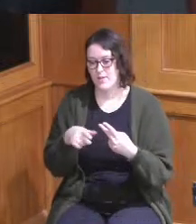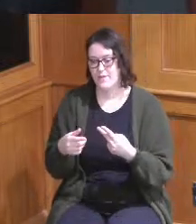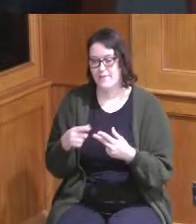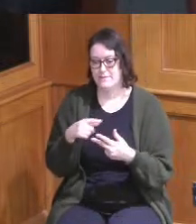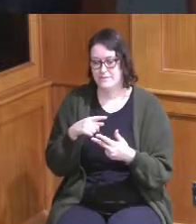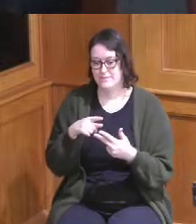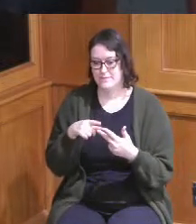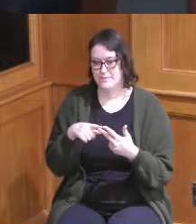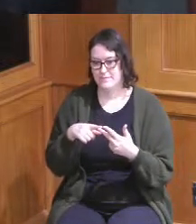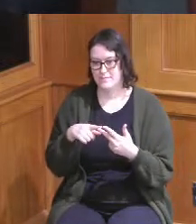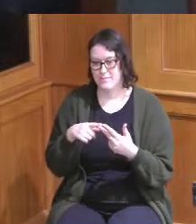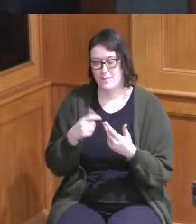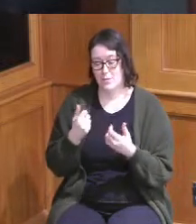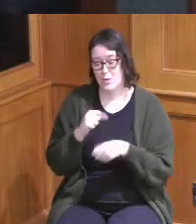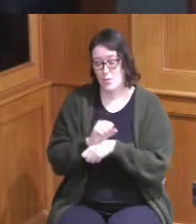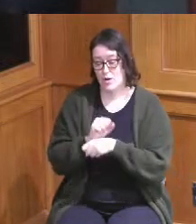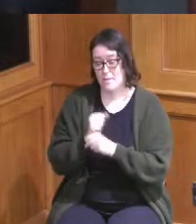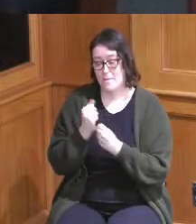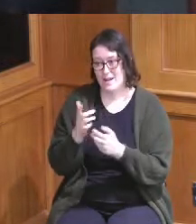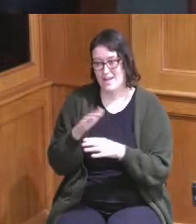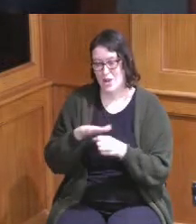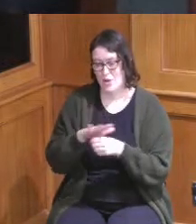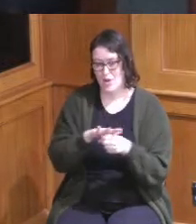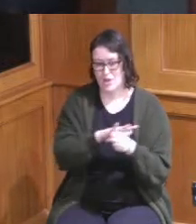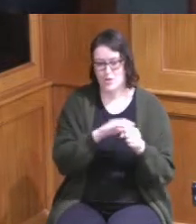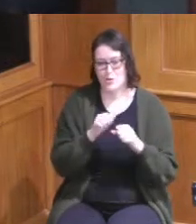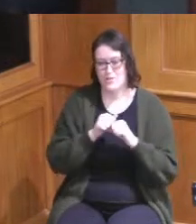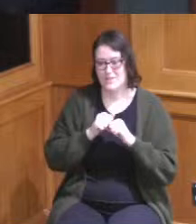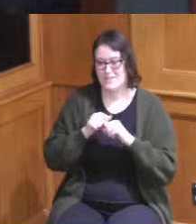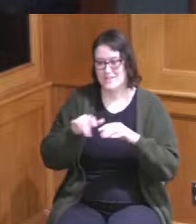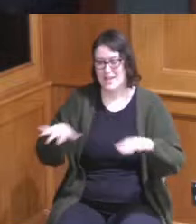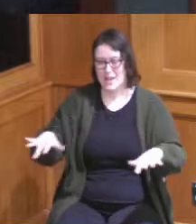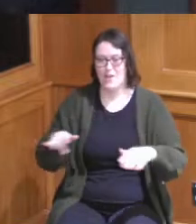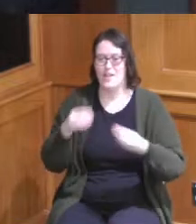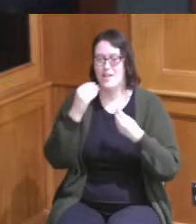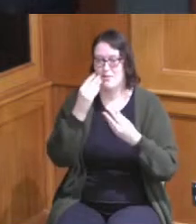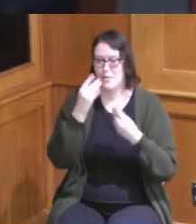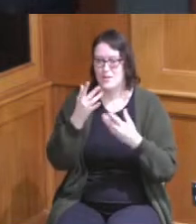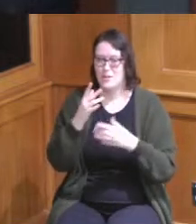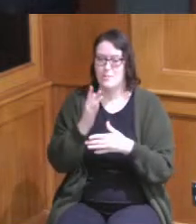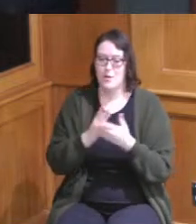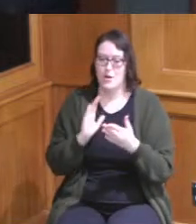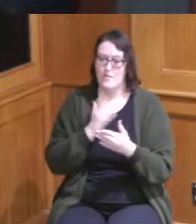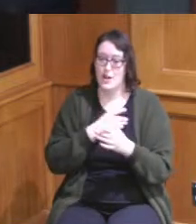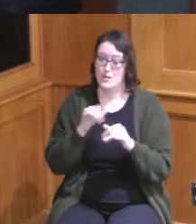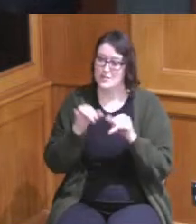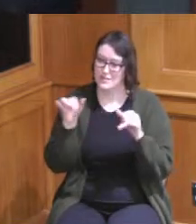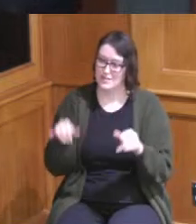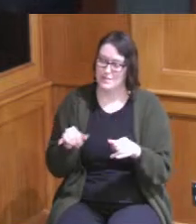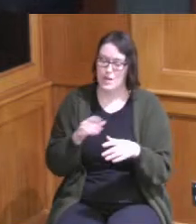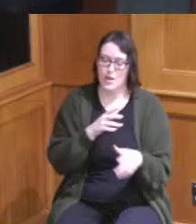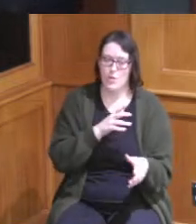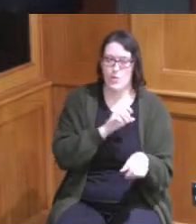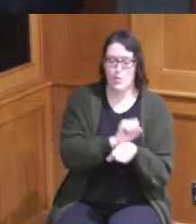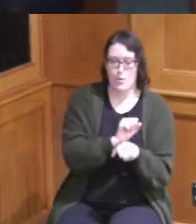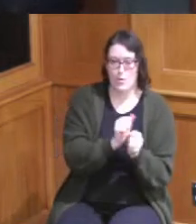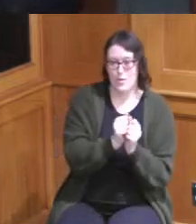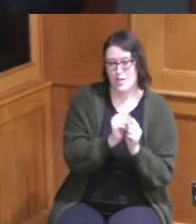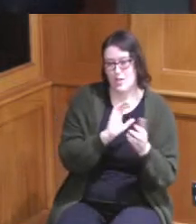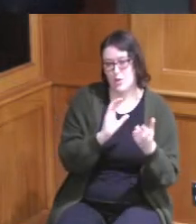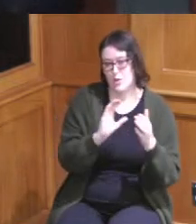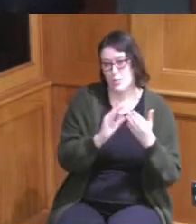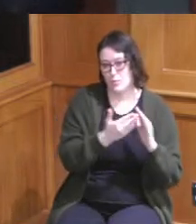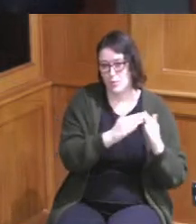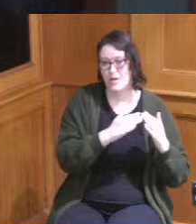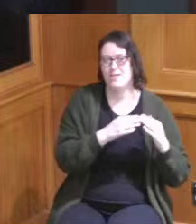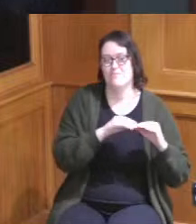We work through multiple layers, so we've sent that information out to people who are part of our system. And we also work with the community to get it out to their residents. So I've